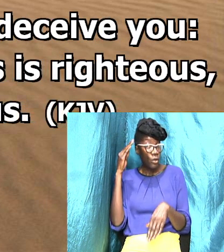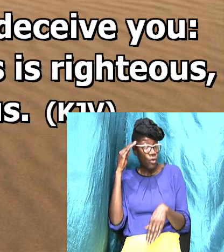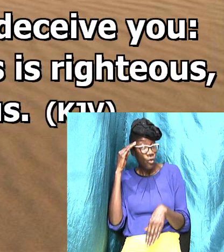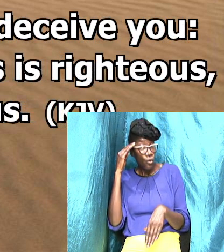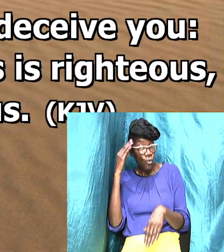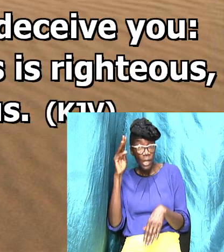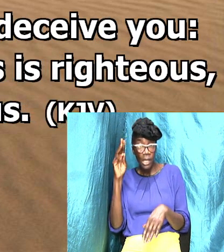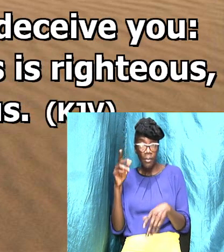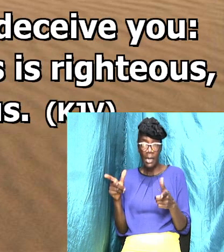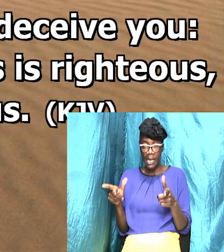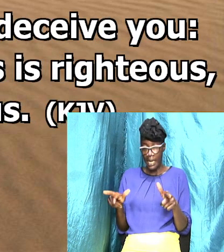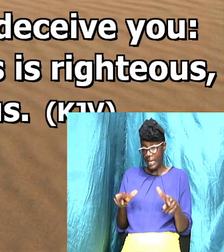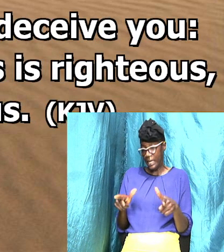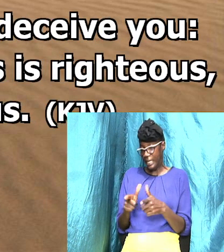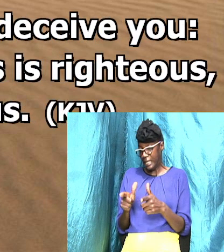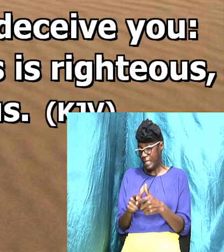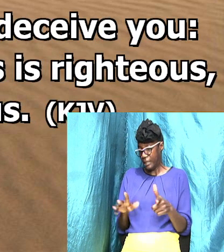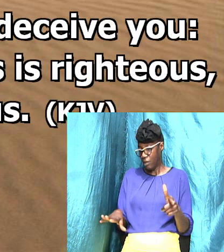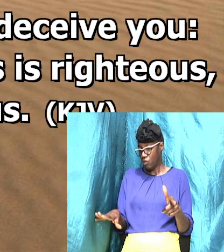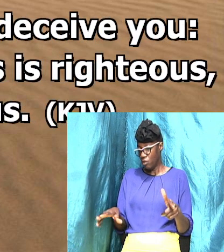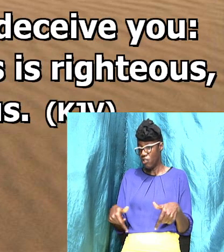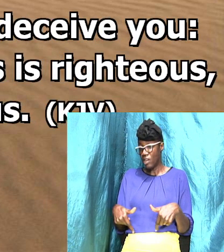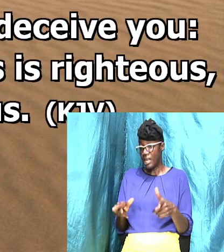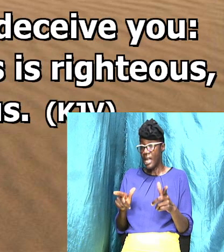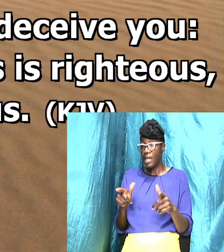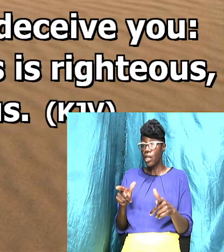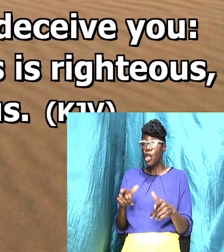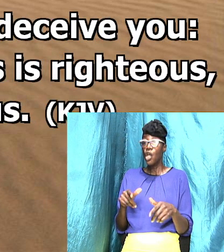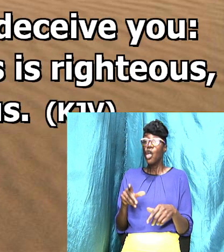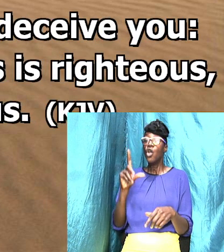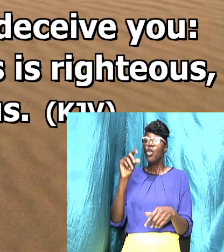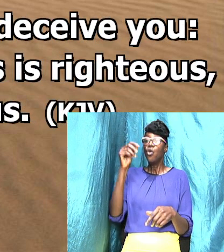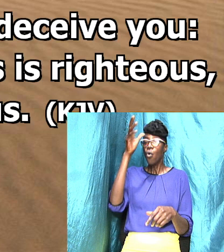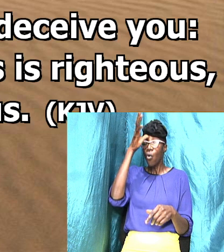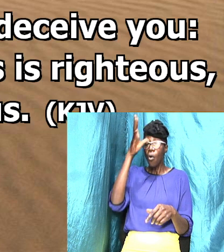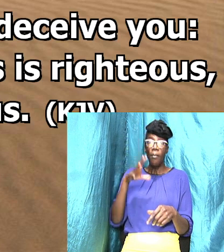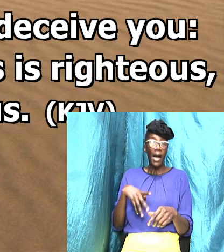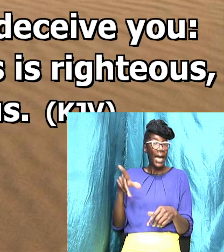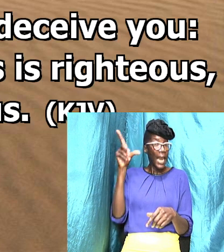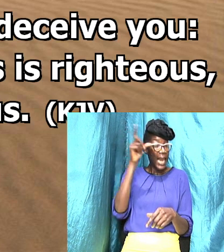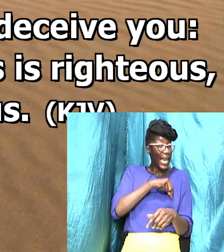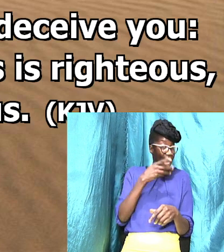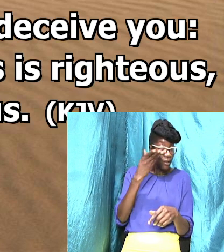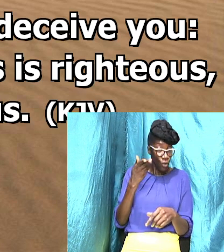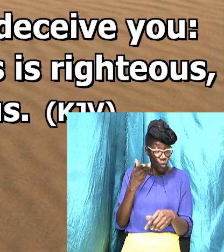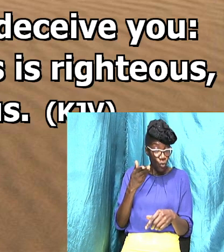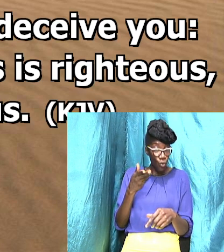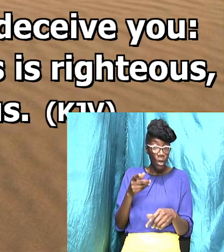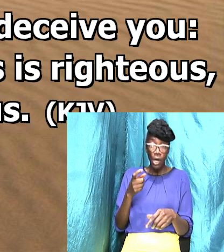Little children, let no man deceive you. He that doeth righteousness is